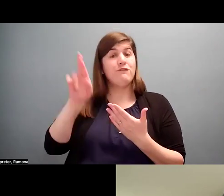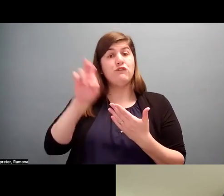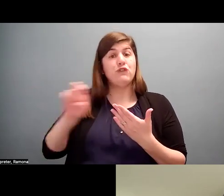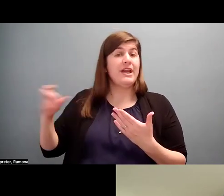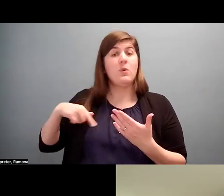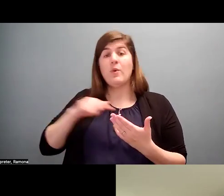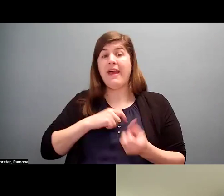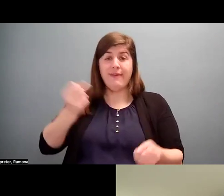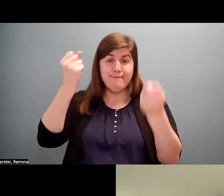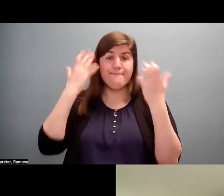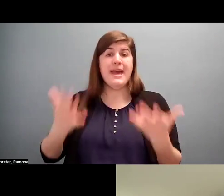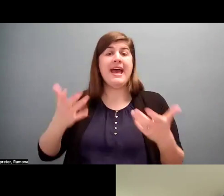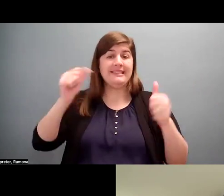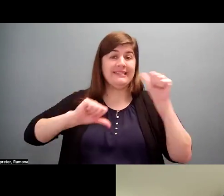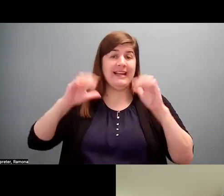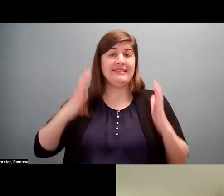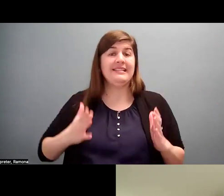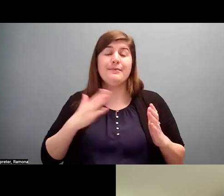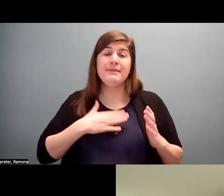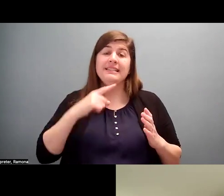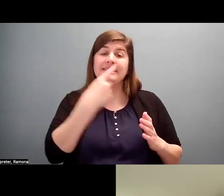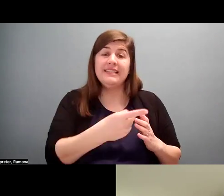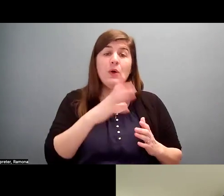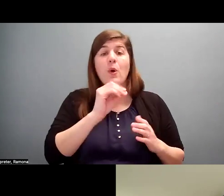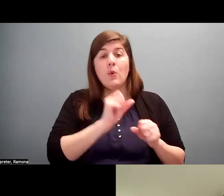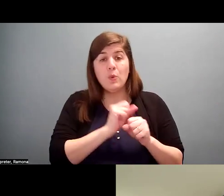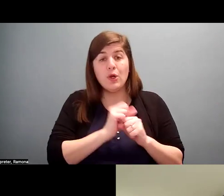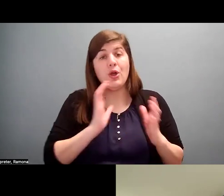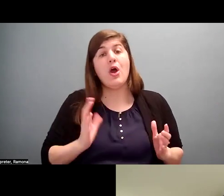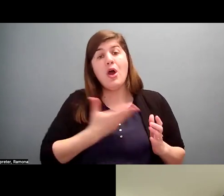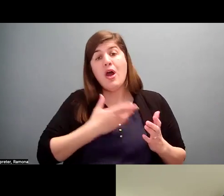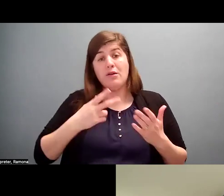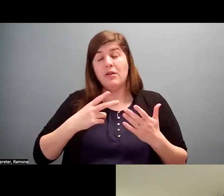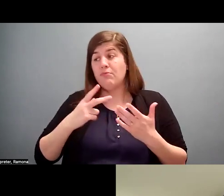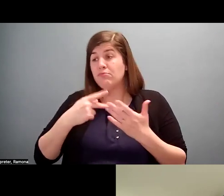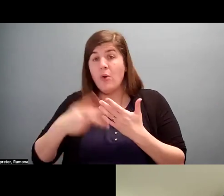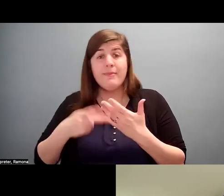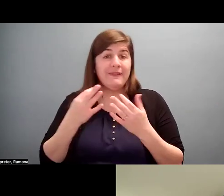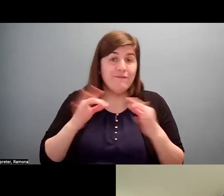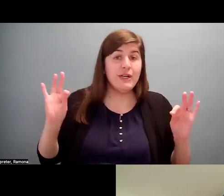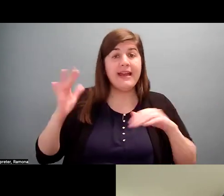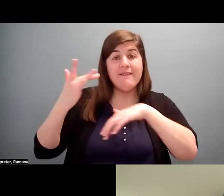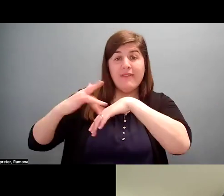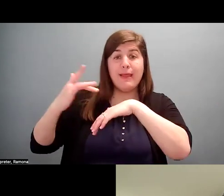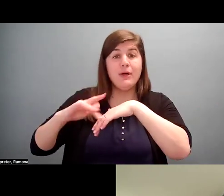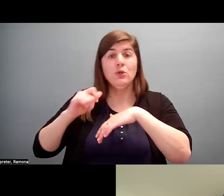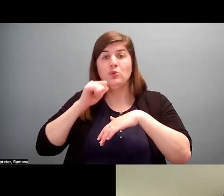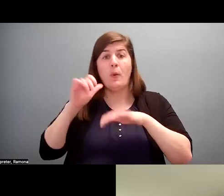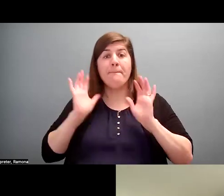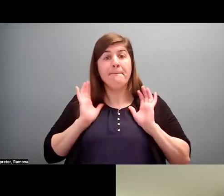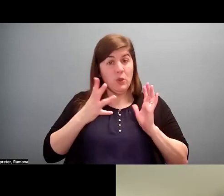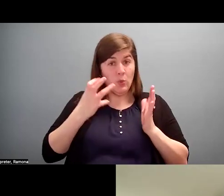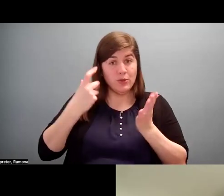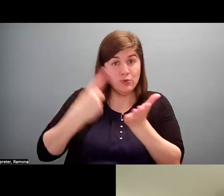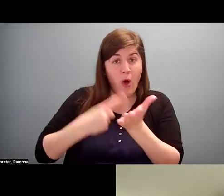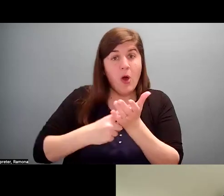this semester, so please tell your colleagues, teachers, that our program is free, available, and don't hold back. If you want to talk to somebody, we